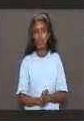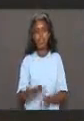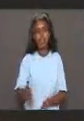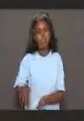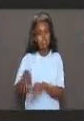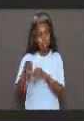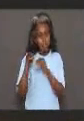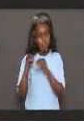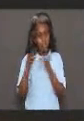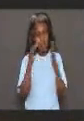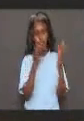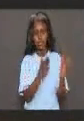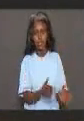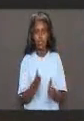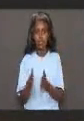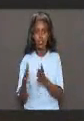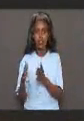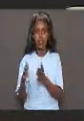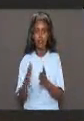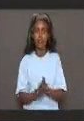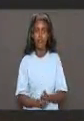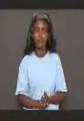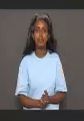Students, let's get ready.